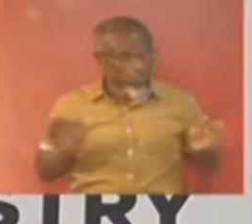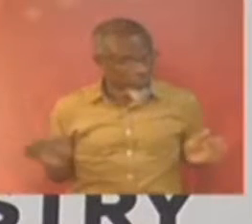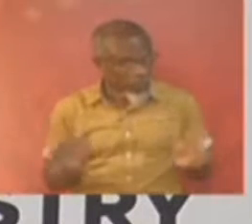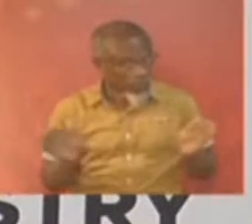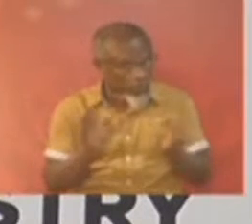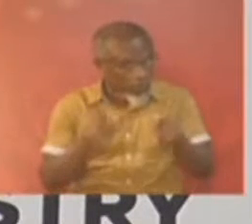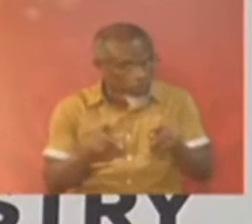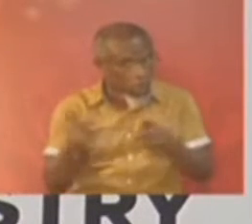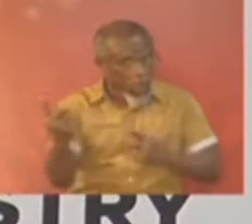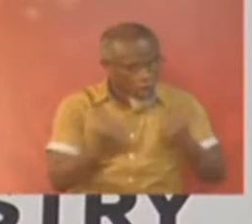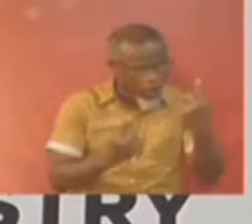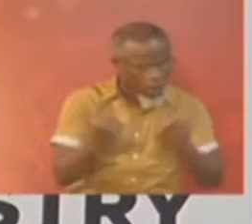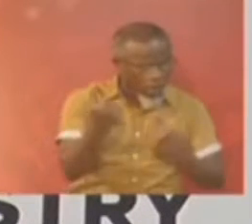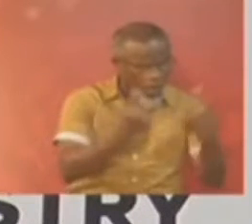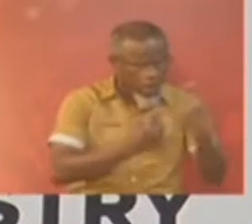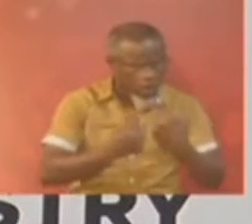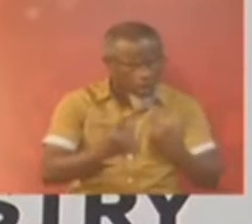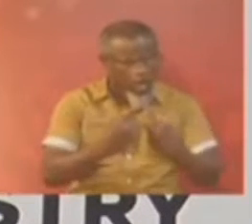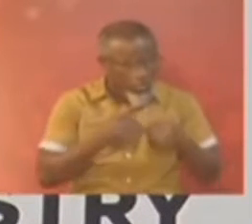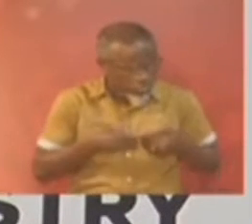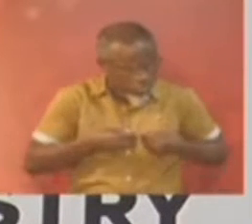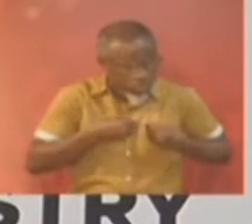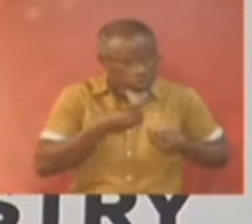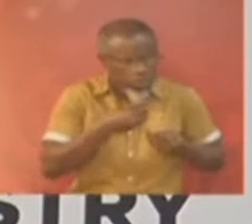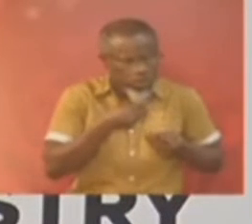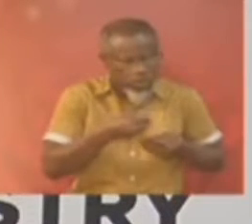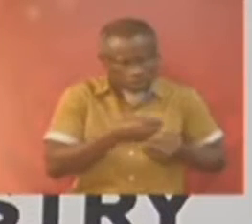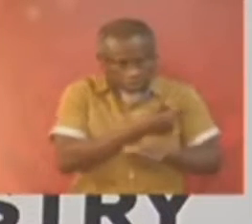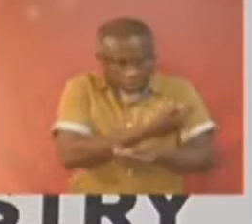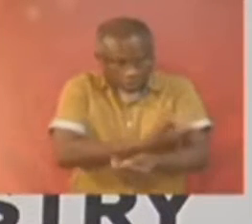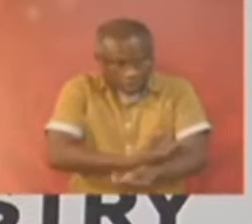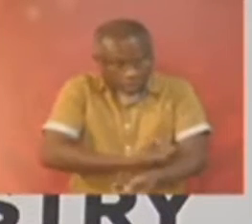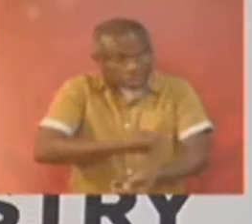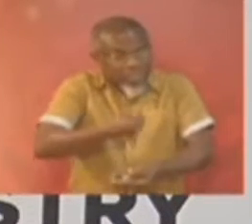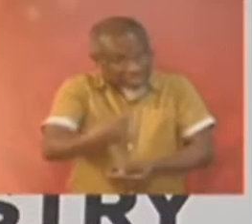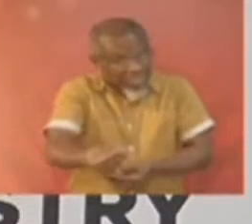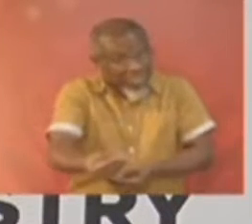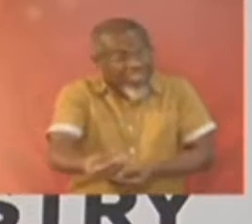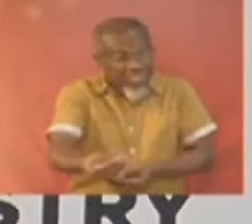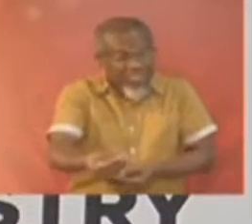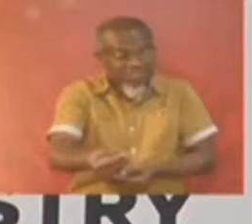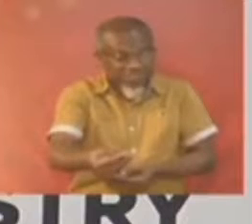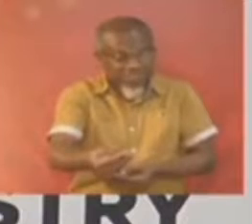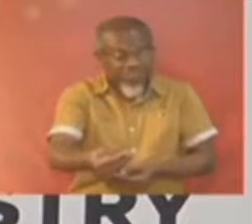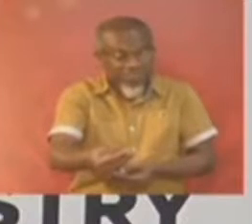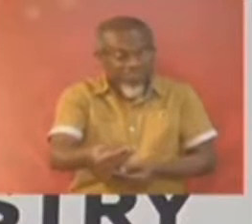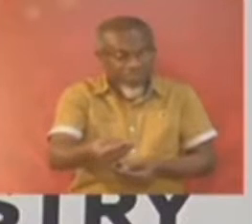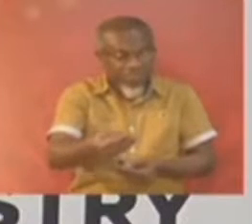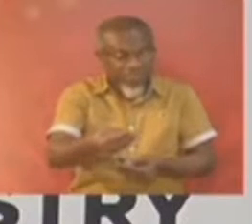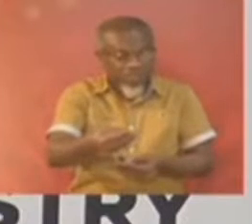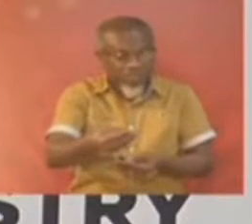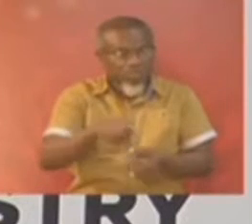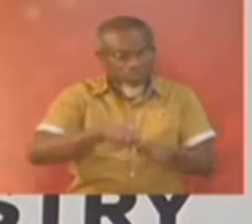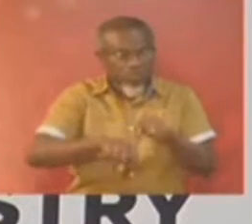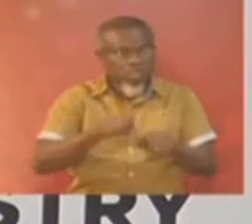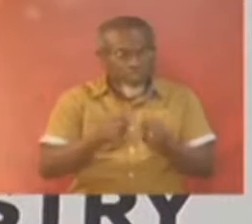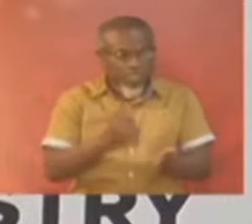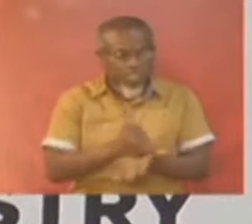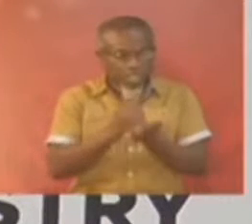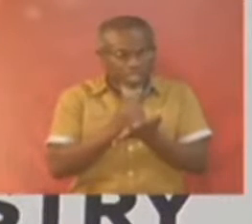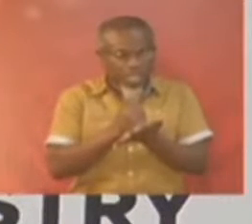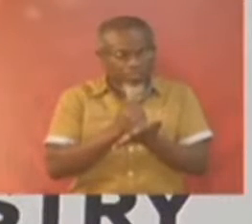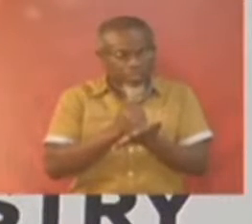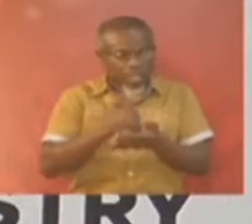that situation rectified. I had spoken to the medical chief of staff, I believe it was on Saturday, who indicated that they are rectifying the